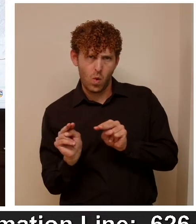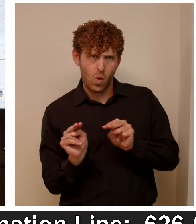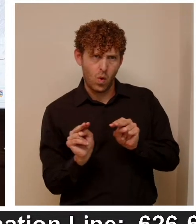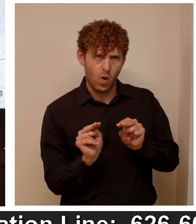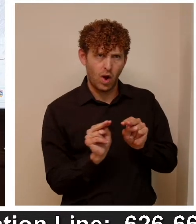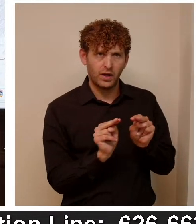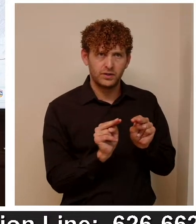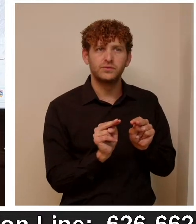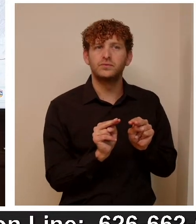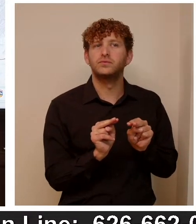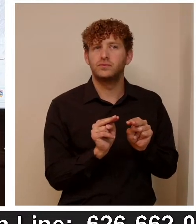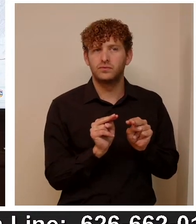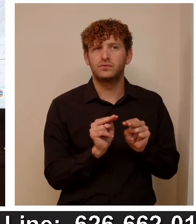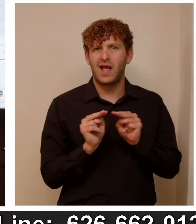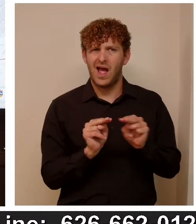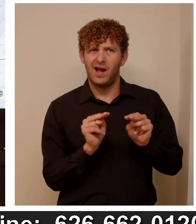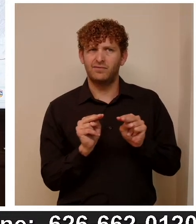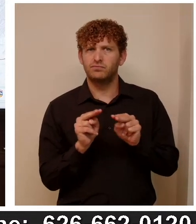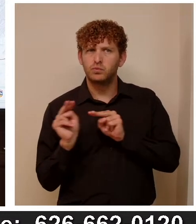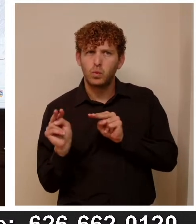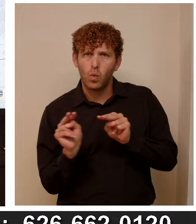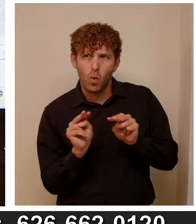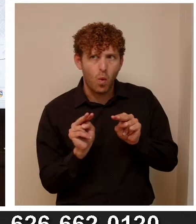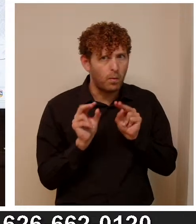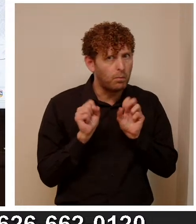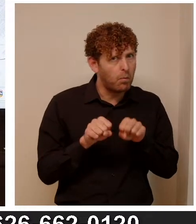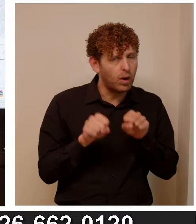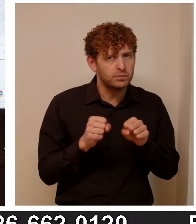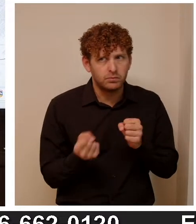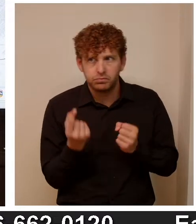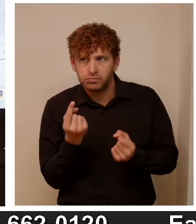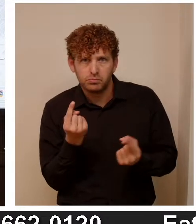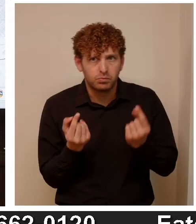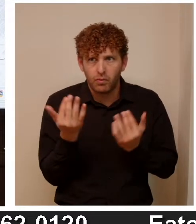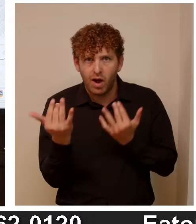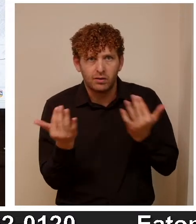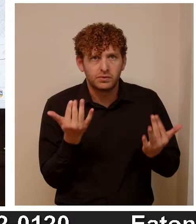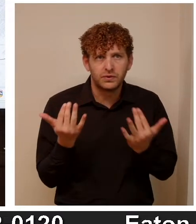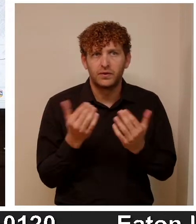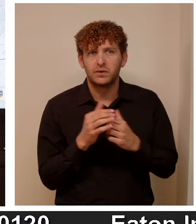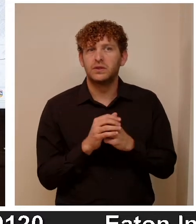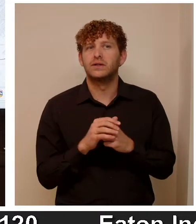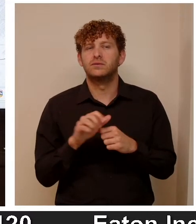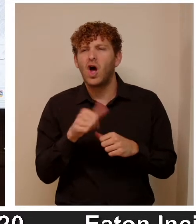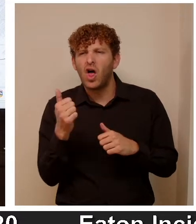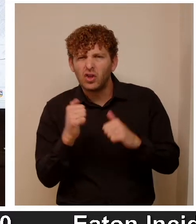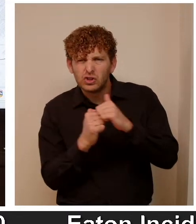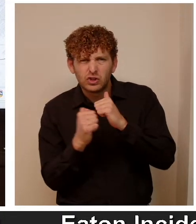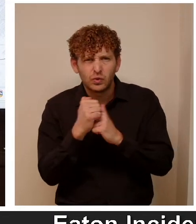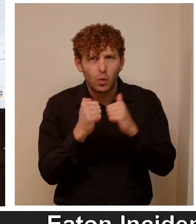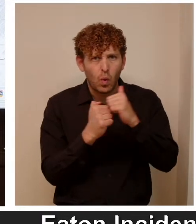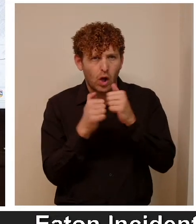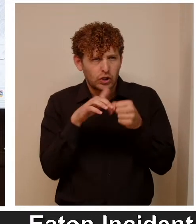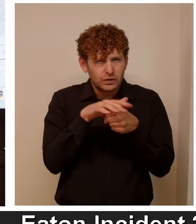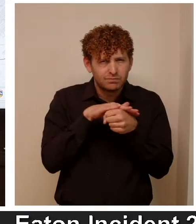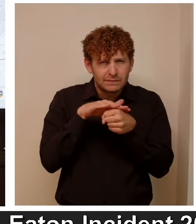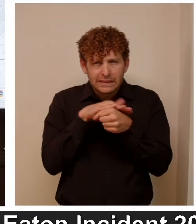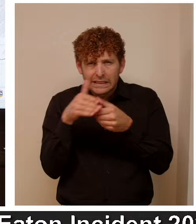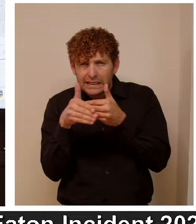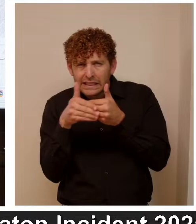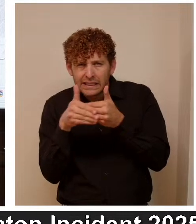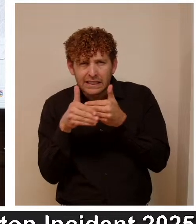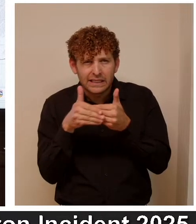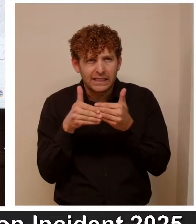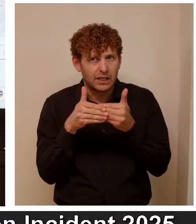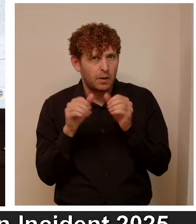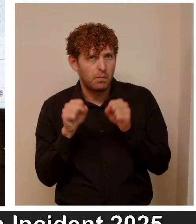communities, looking for any hot spots or anything that could be around the structures, hot areas, and we're going to continue those operations